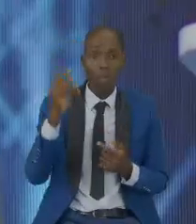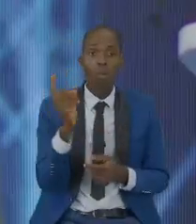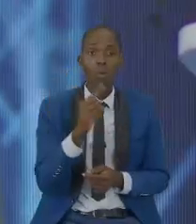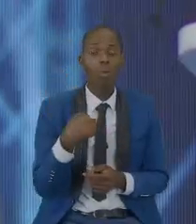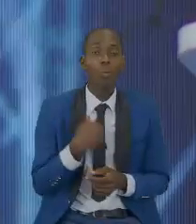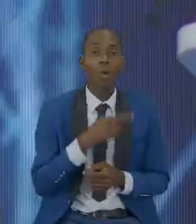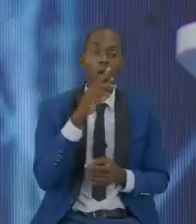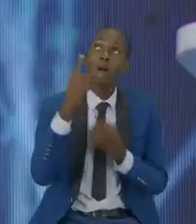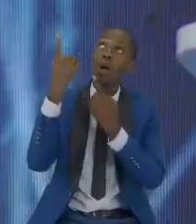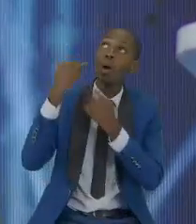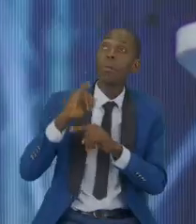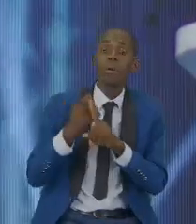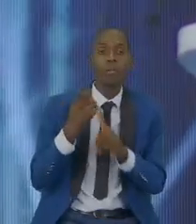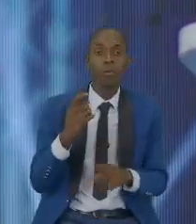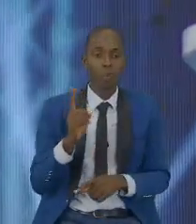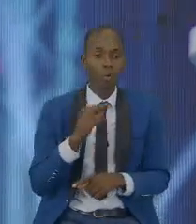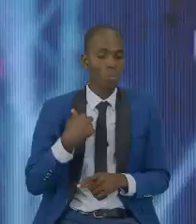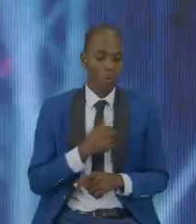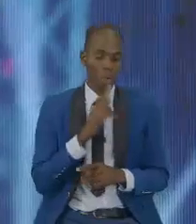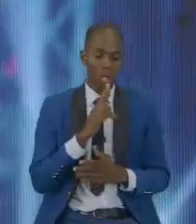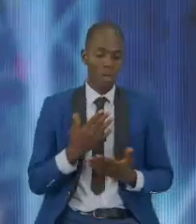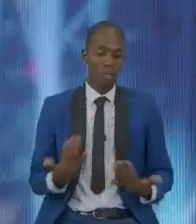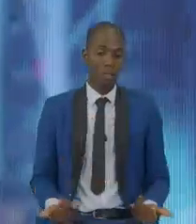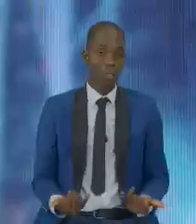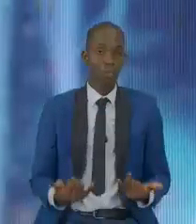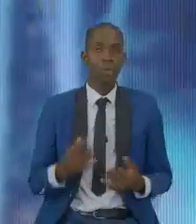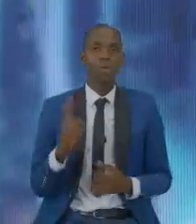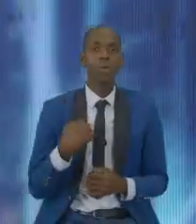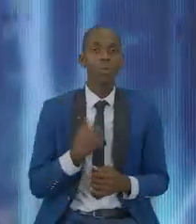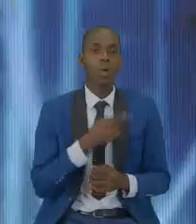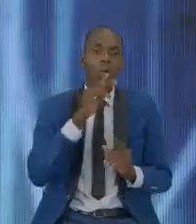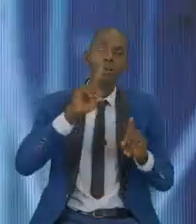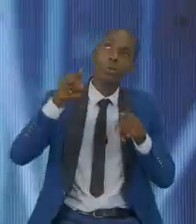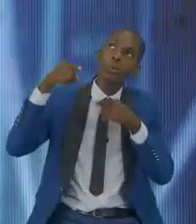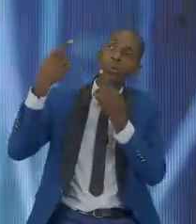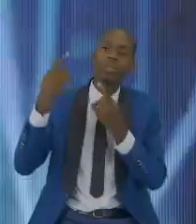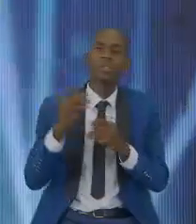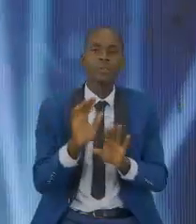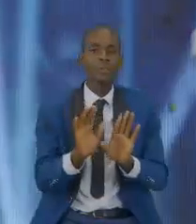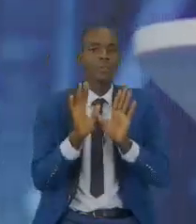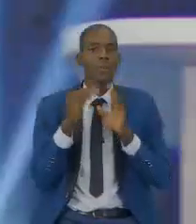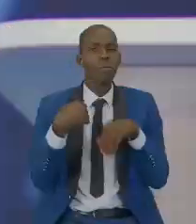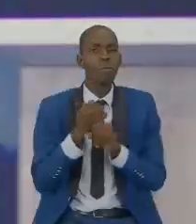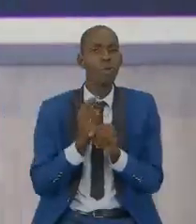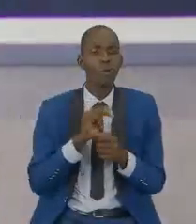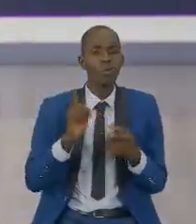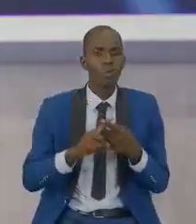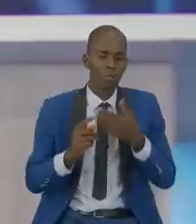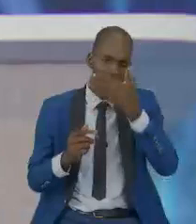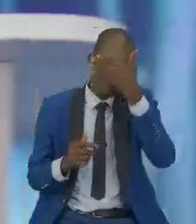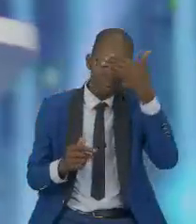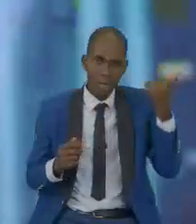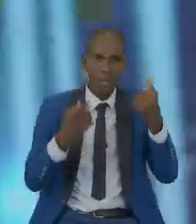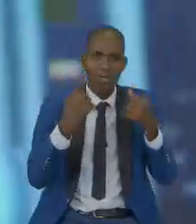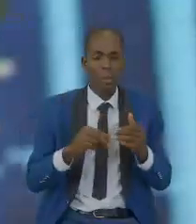from, where we are, and where we're going. Fear makes us to forget the purpose of